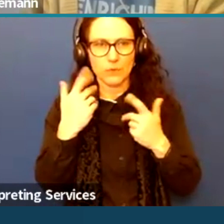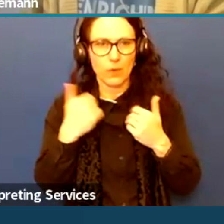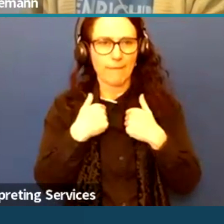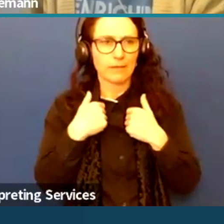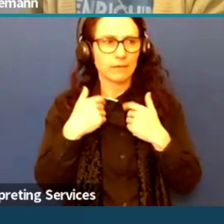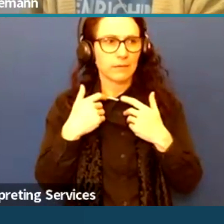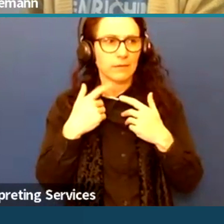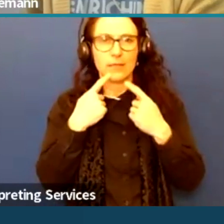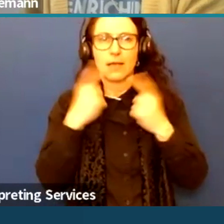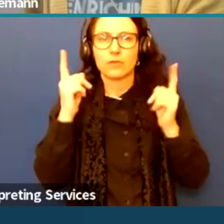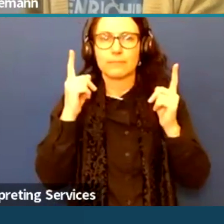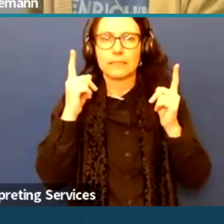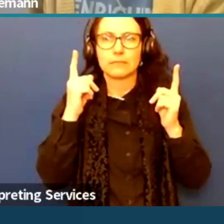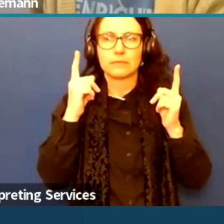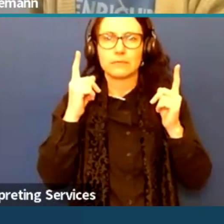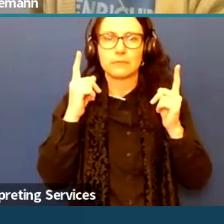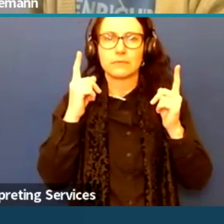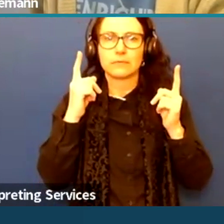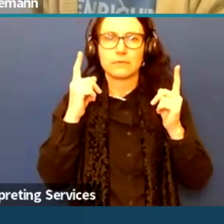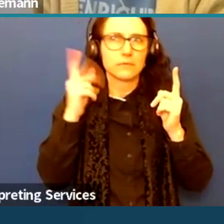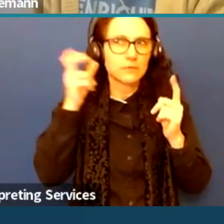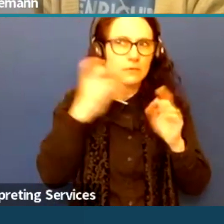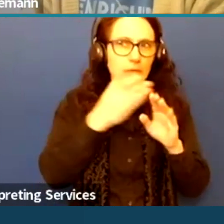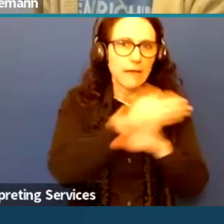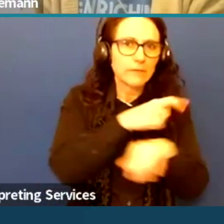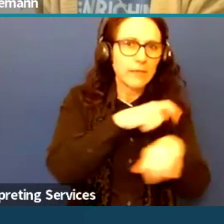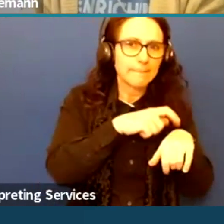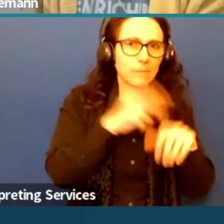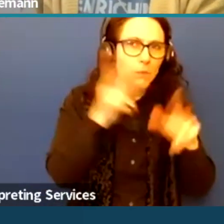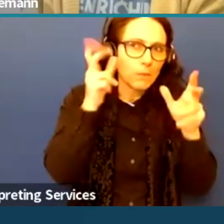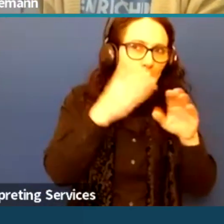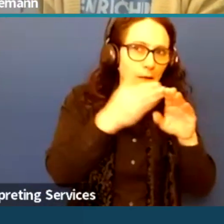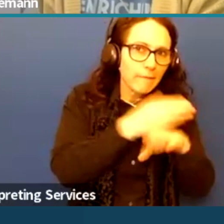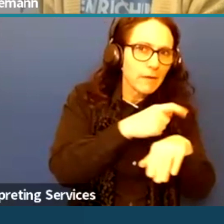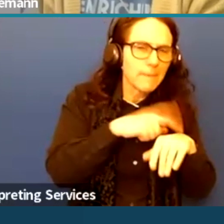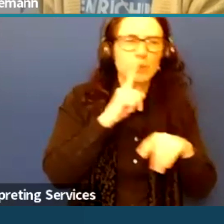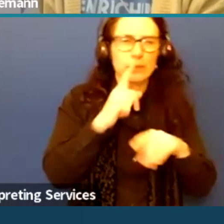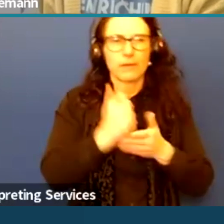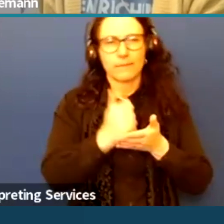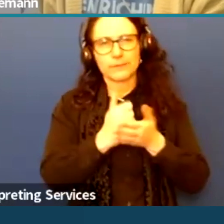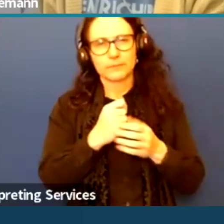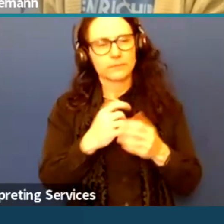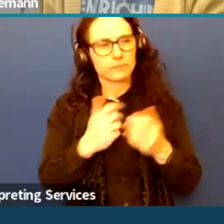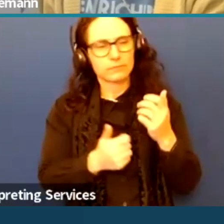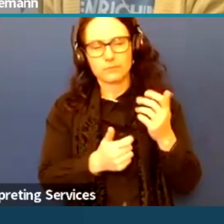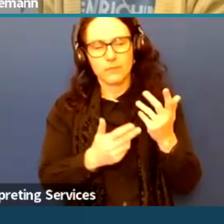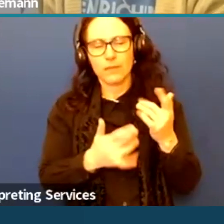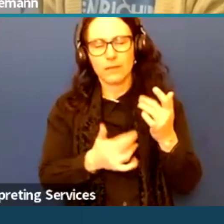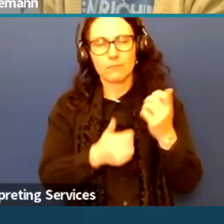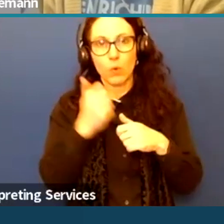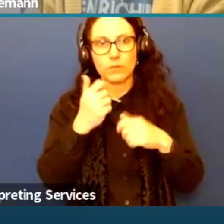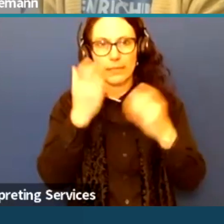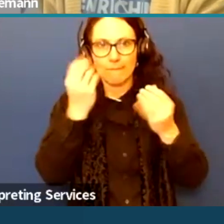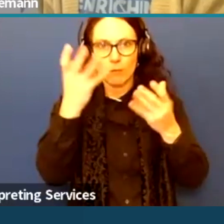would be helpful. So having it in a lot of different places can be really helpful to make sure that the most people possible could get